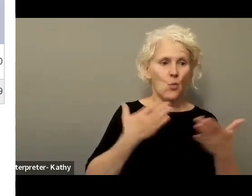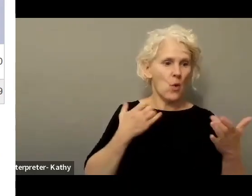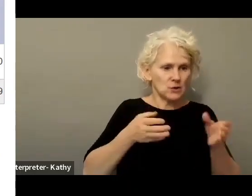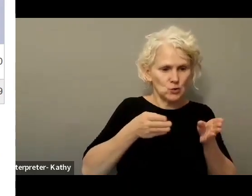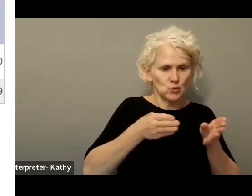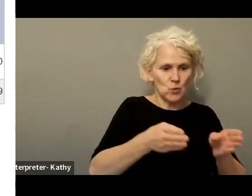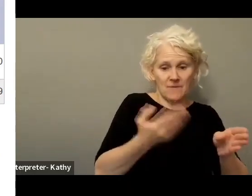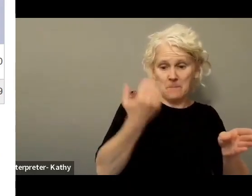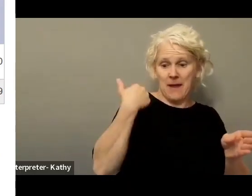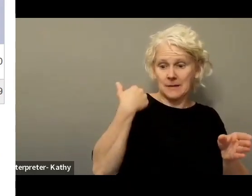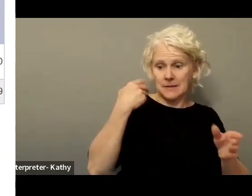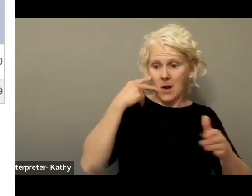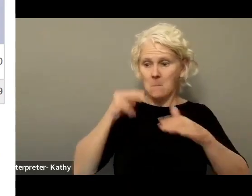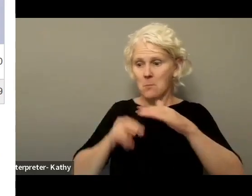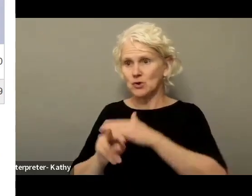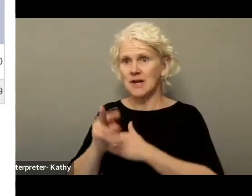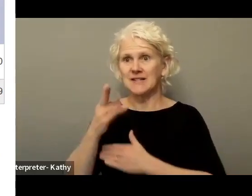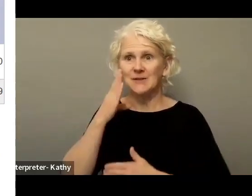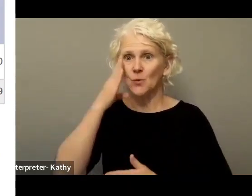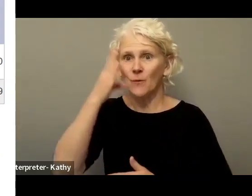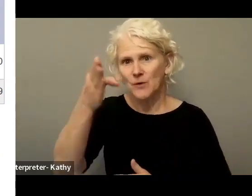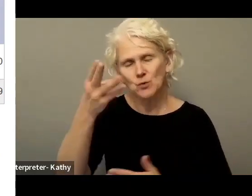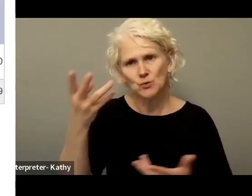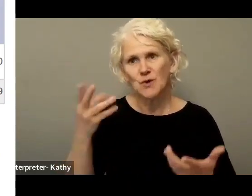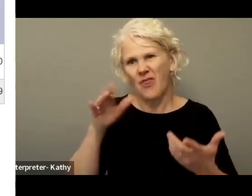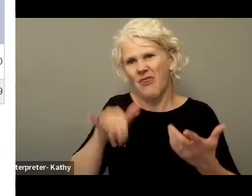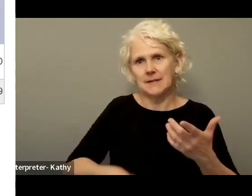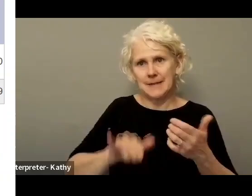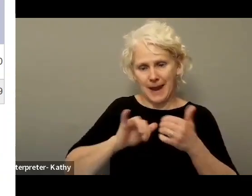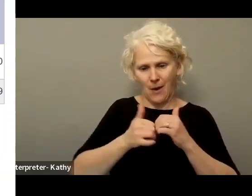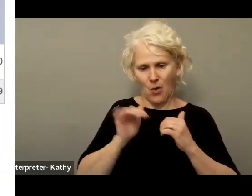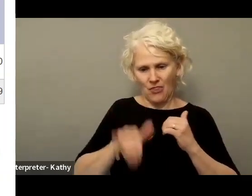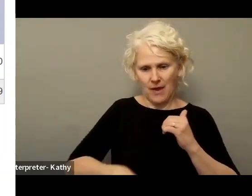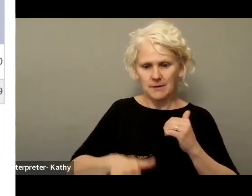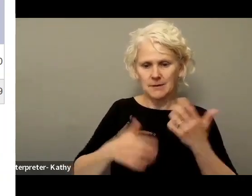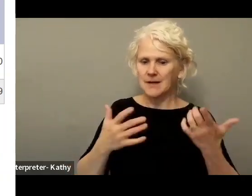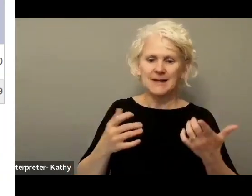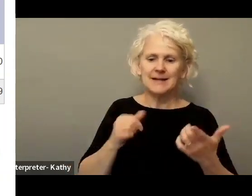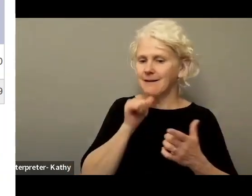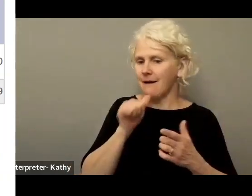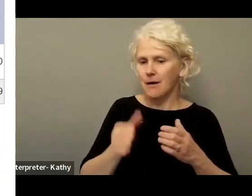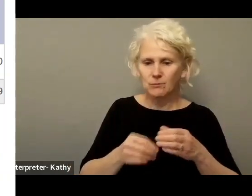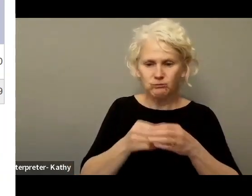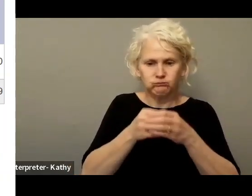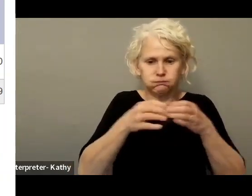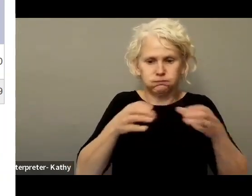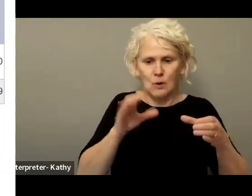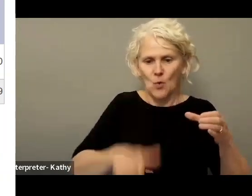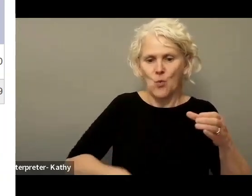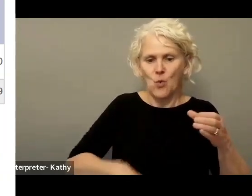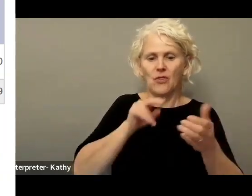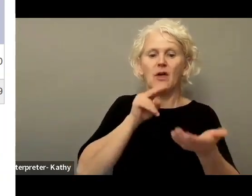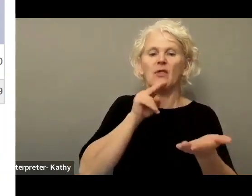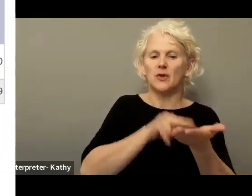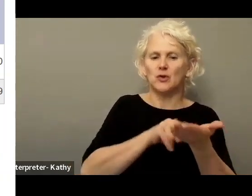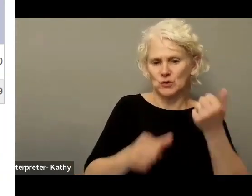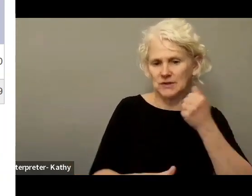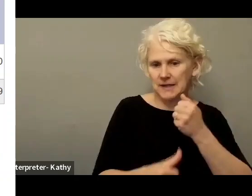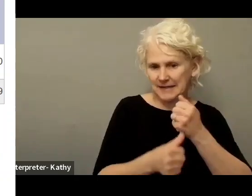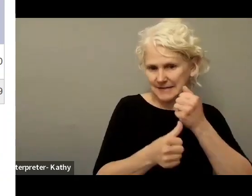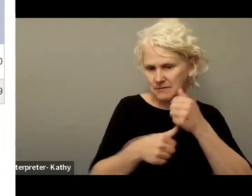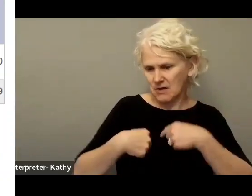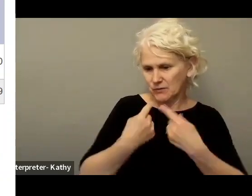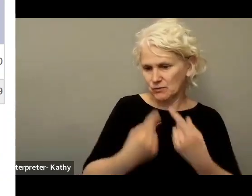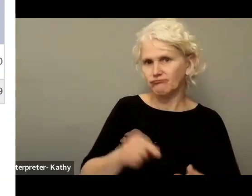the future. That's how it works. So since there hasn't been a lot of growth in nursing assistants ever since